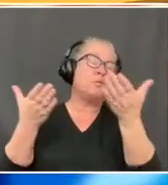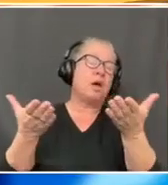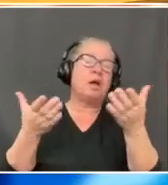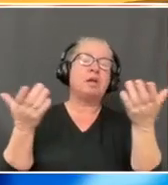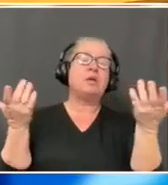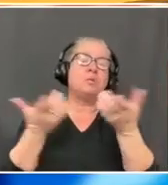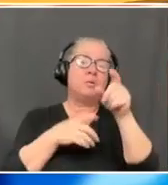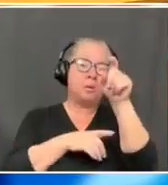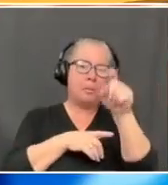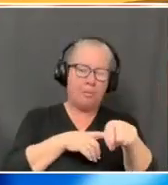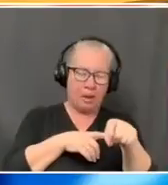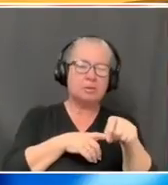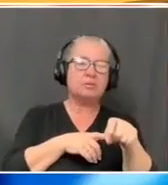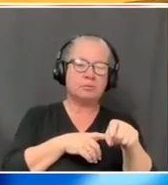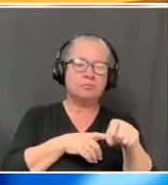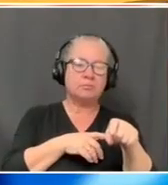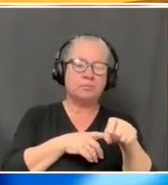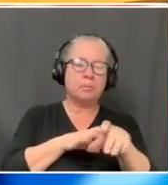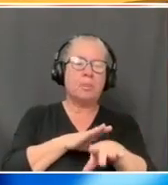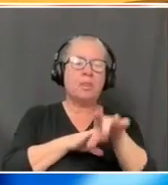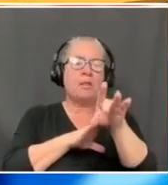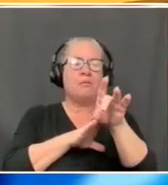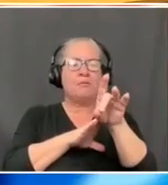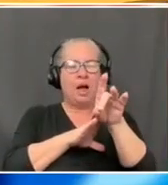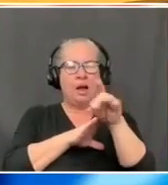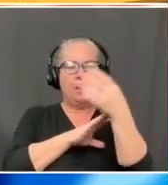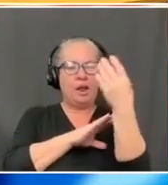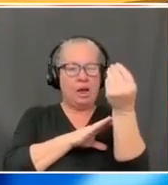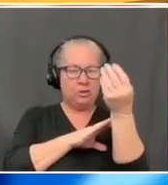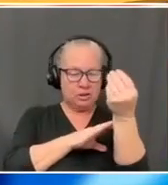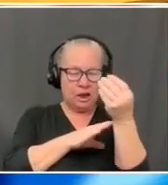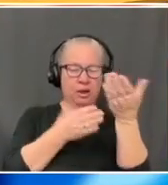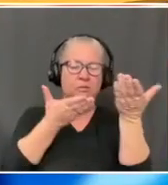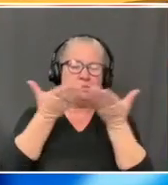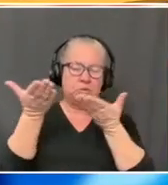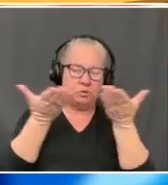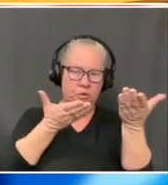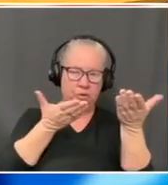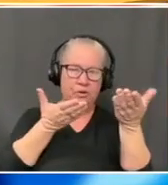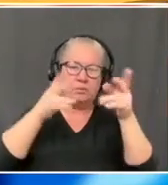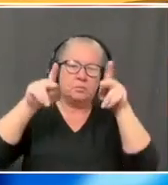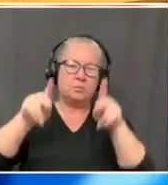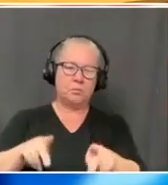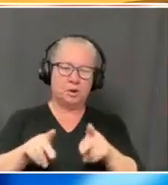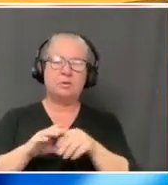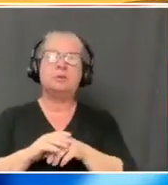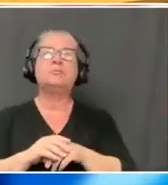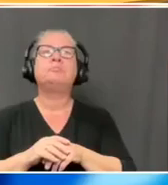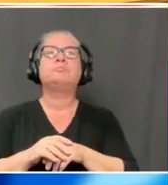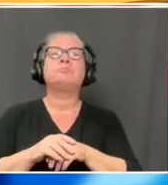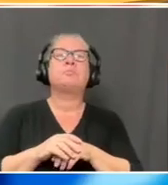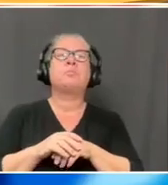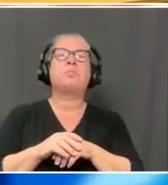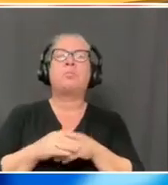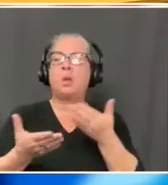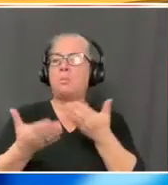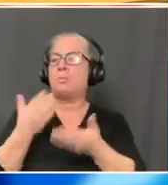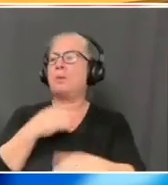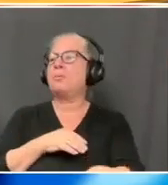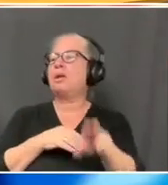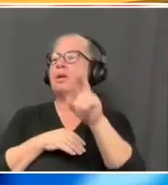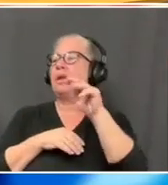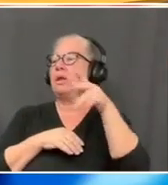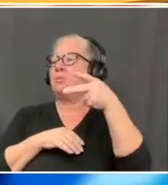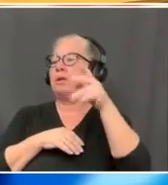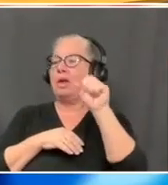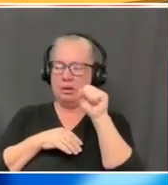not have those services within our school sites, being that there may be, at the NPS, as I heard, do we